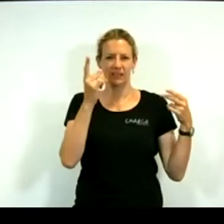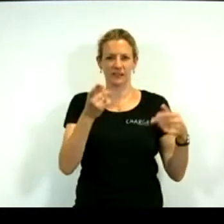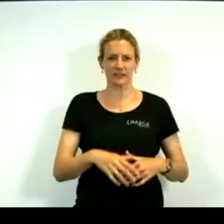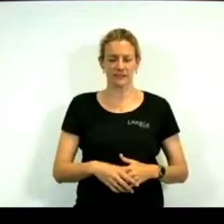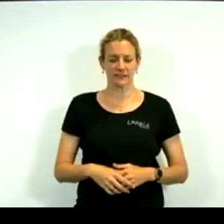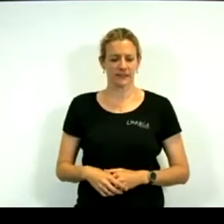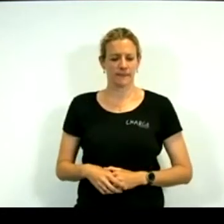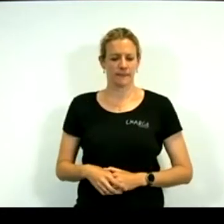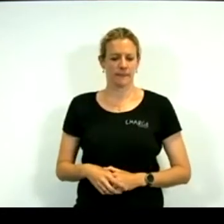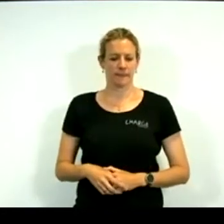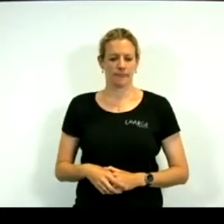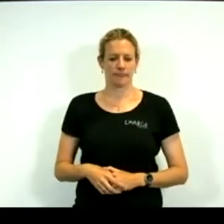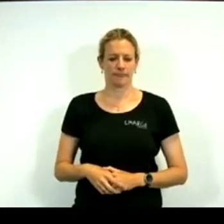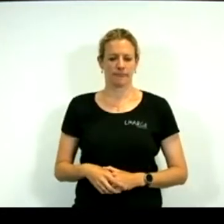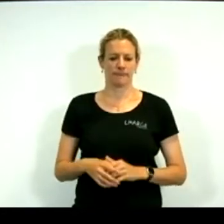way back,